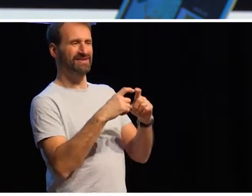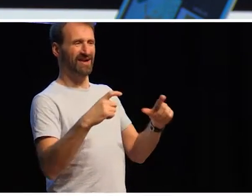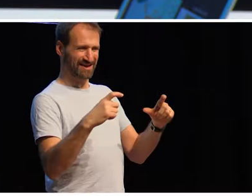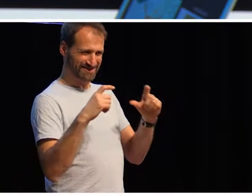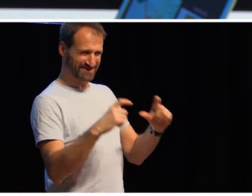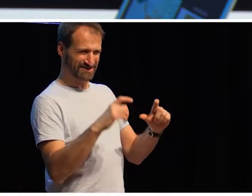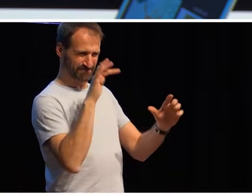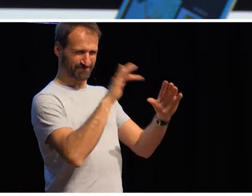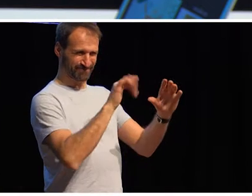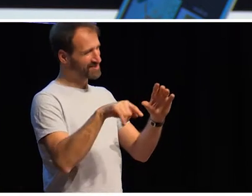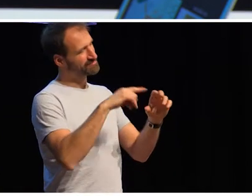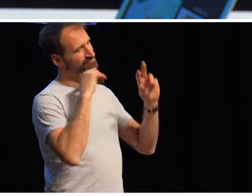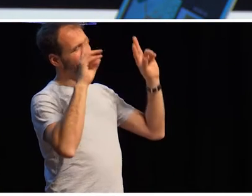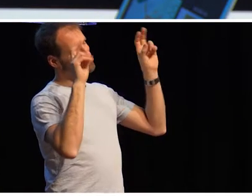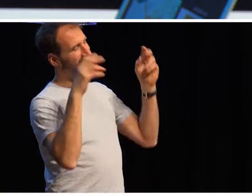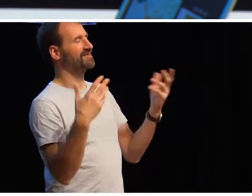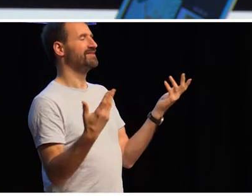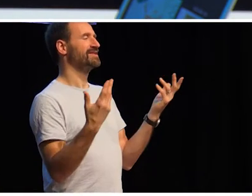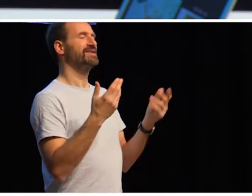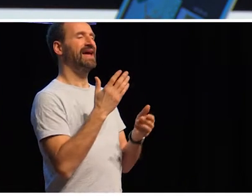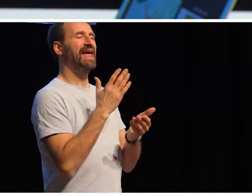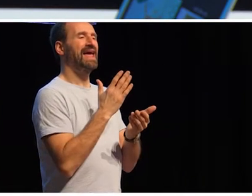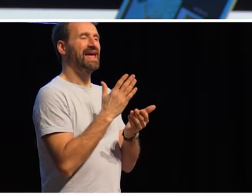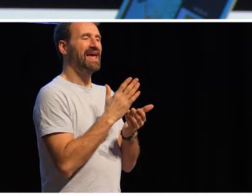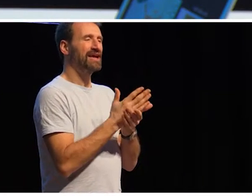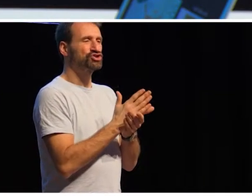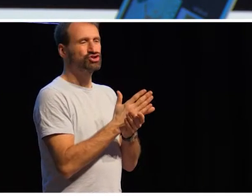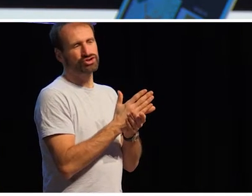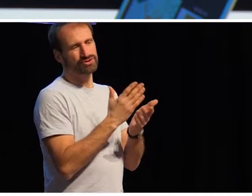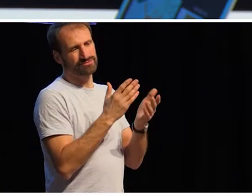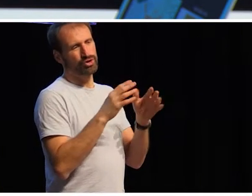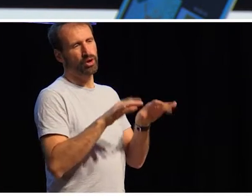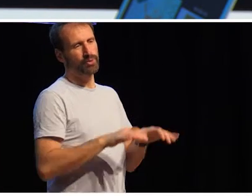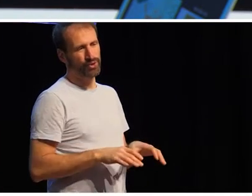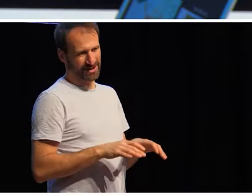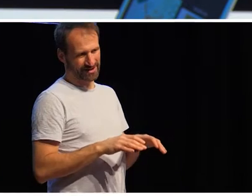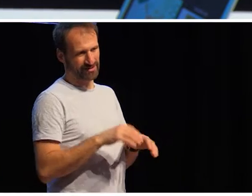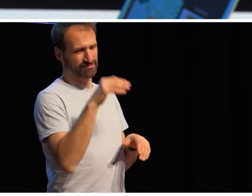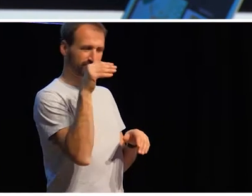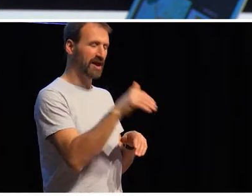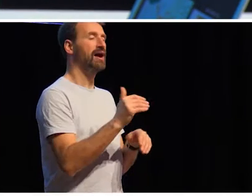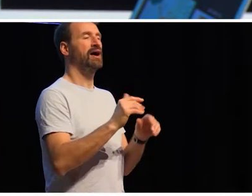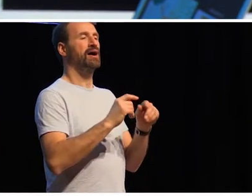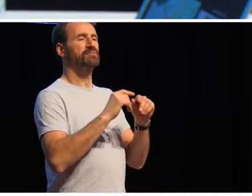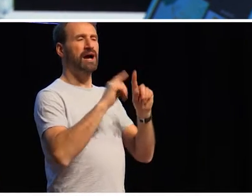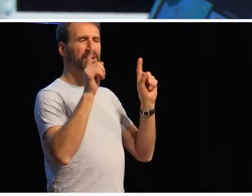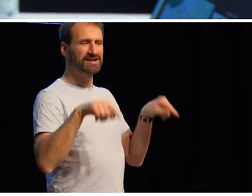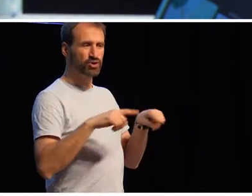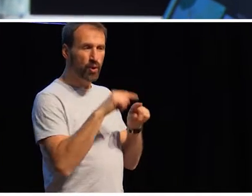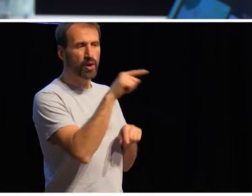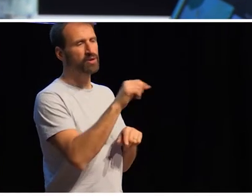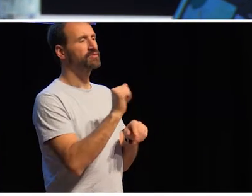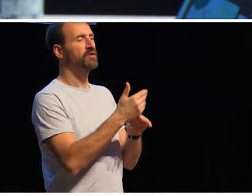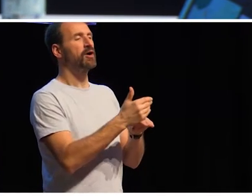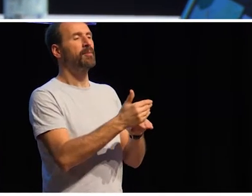what's called today edge computing. So typically, you have some applications that pre-process, aggregate some data.